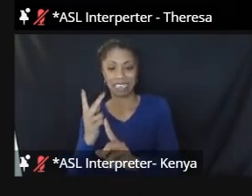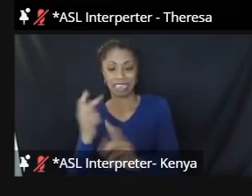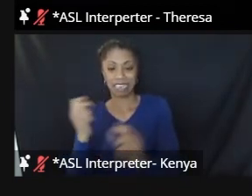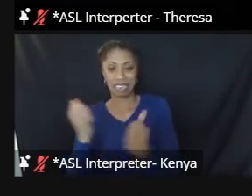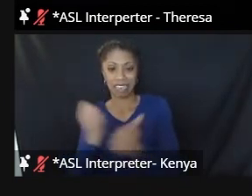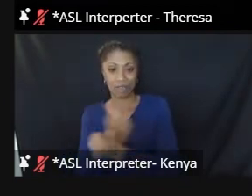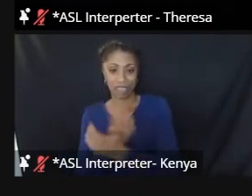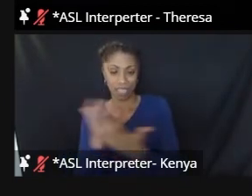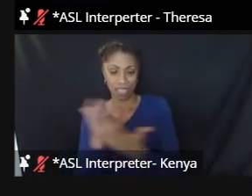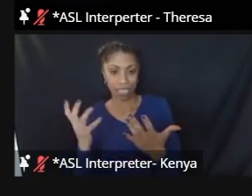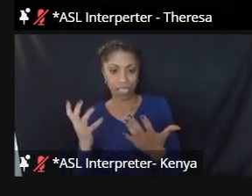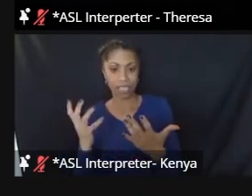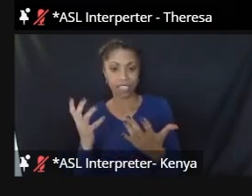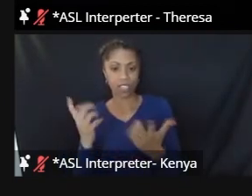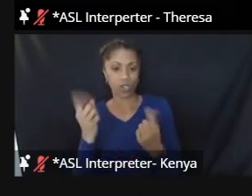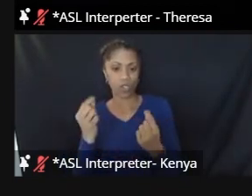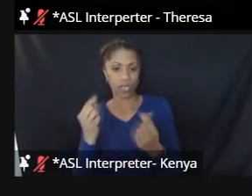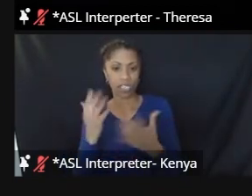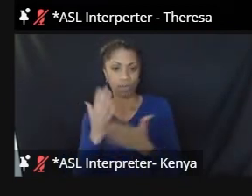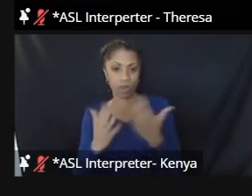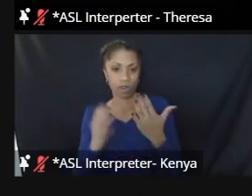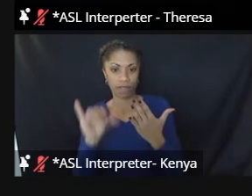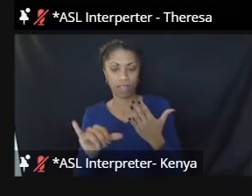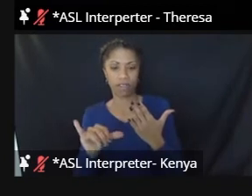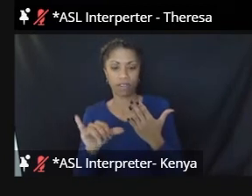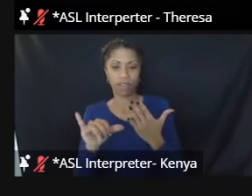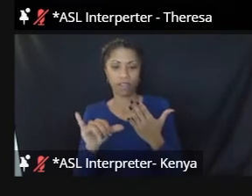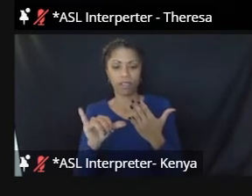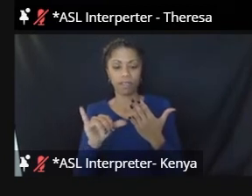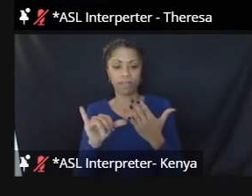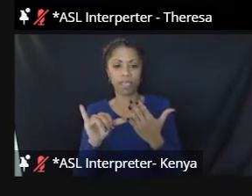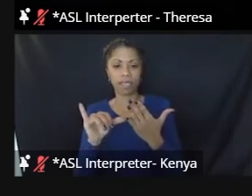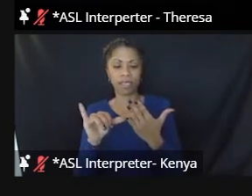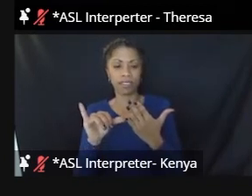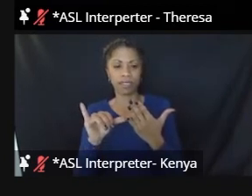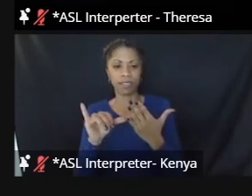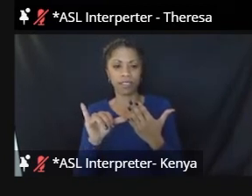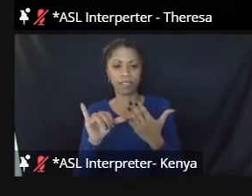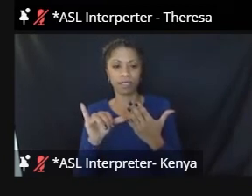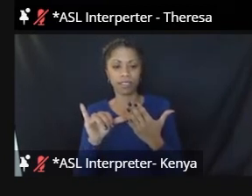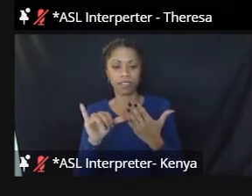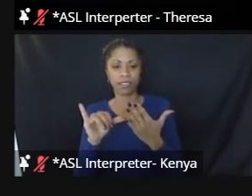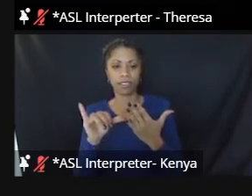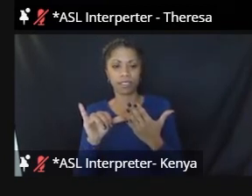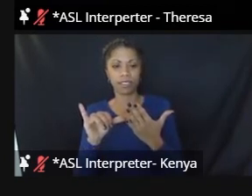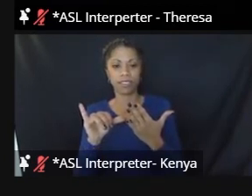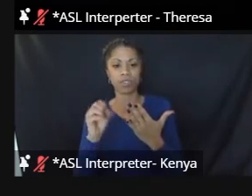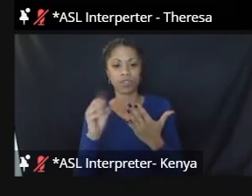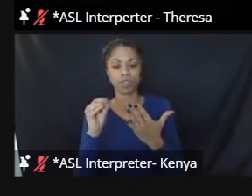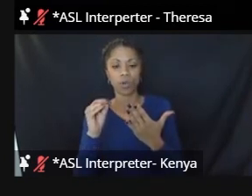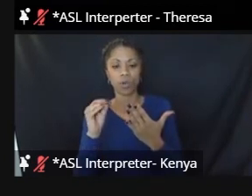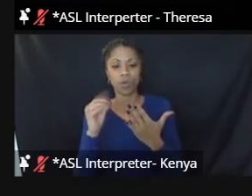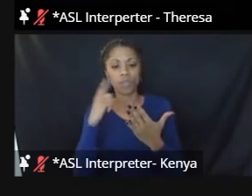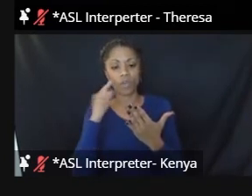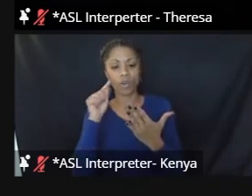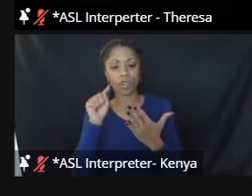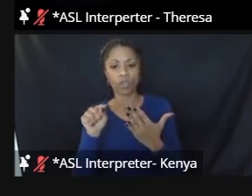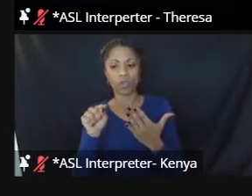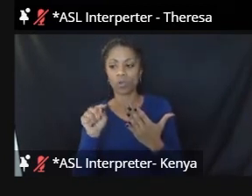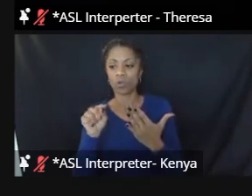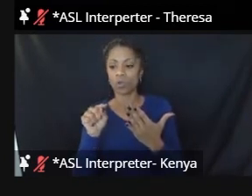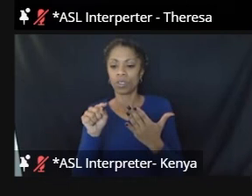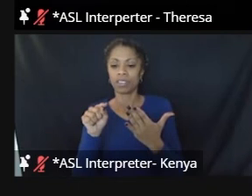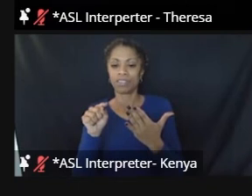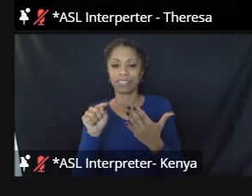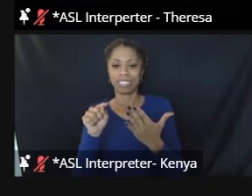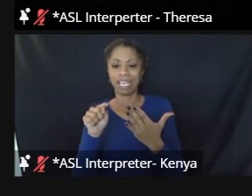doing as part of this. How should we measure that though? So just as you're struggling with how you're going to